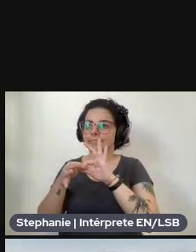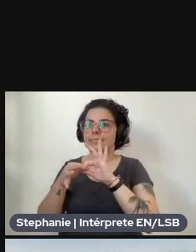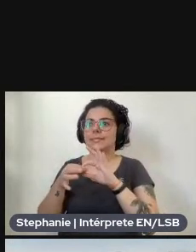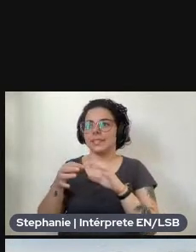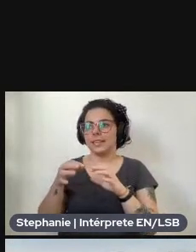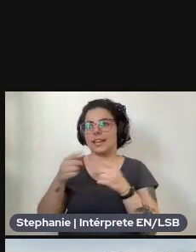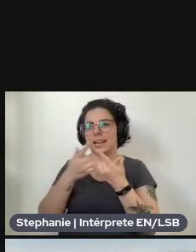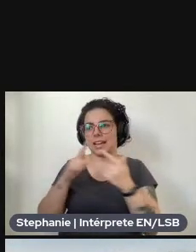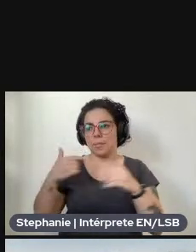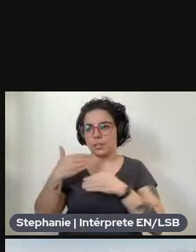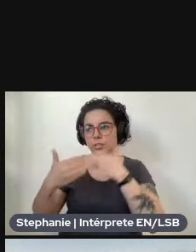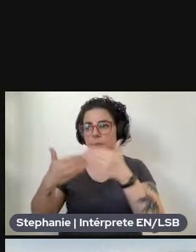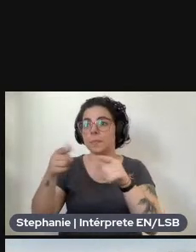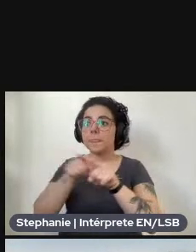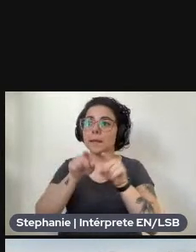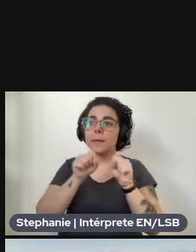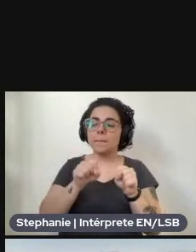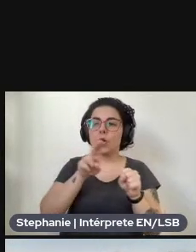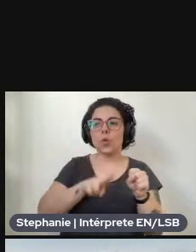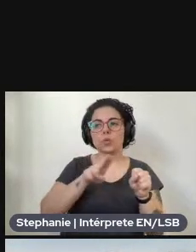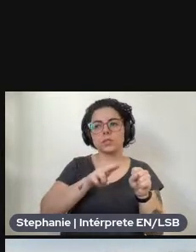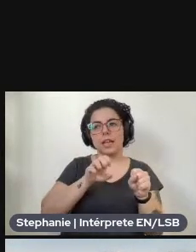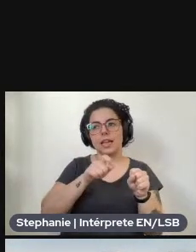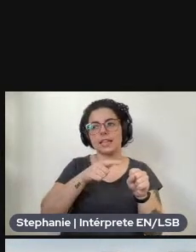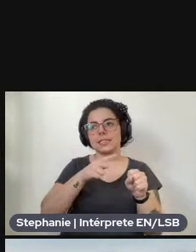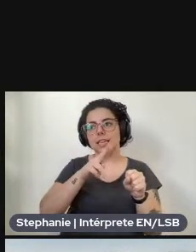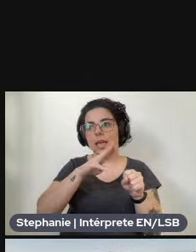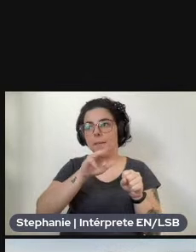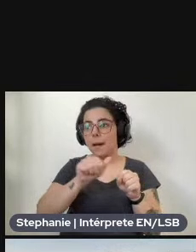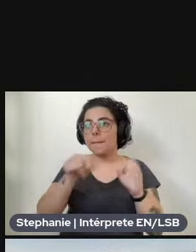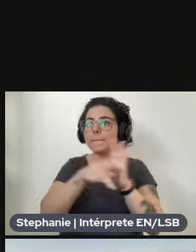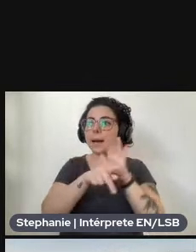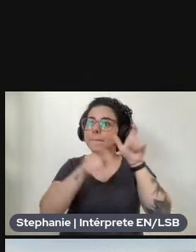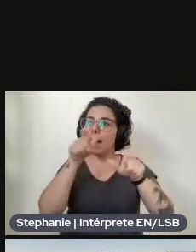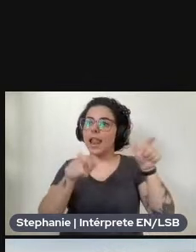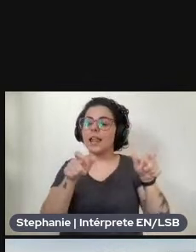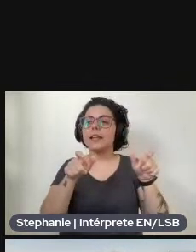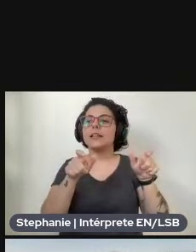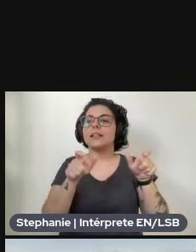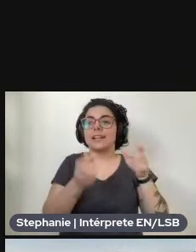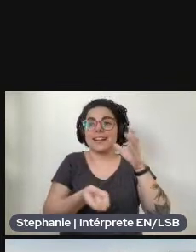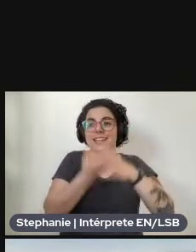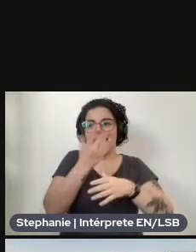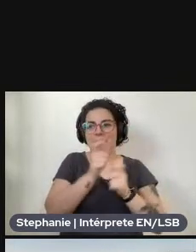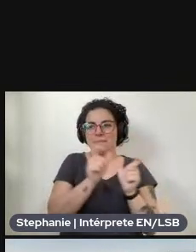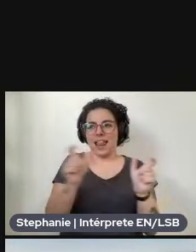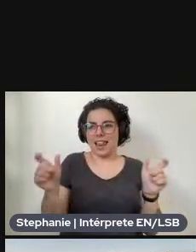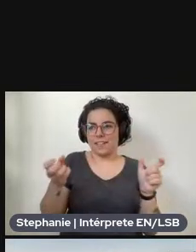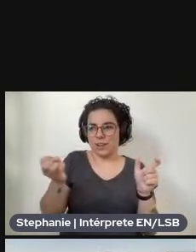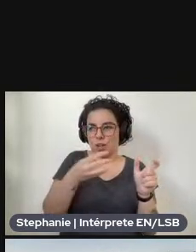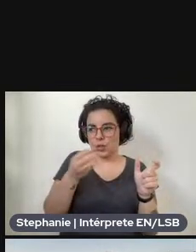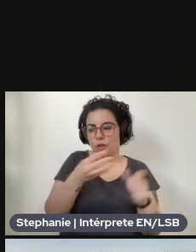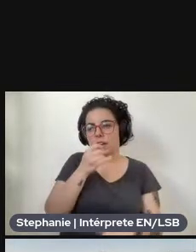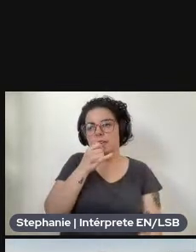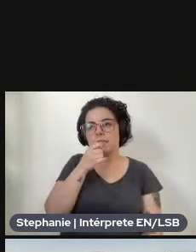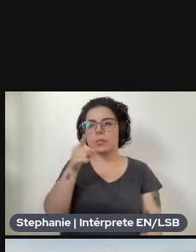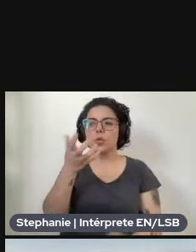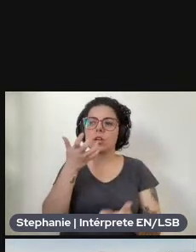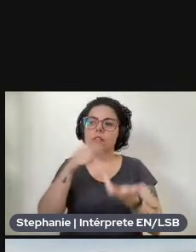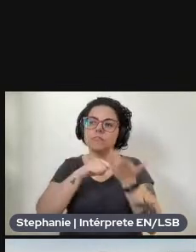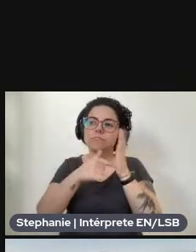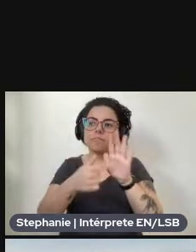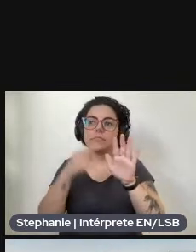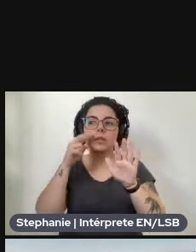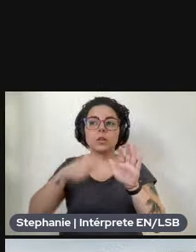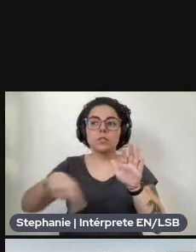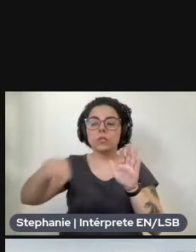use these schemas for the production of new words. So in fact, what I want to highlight here is that in the